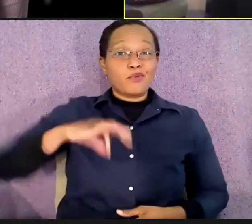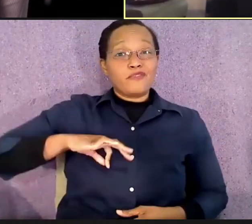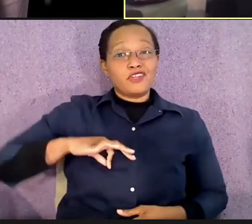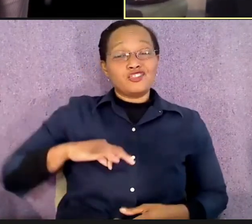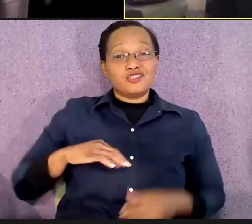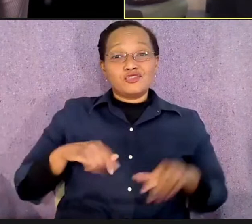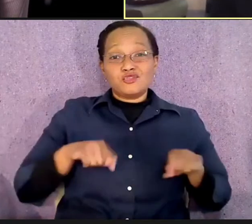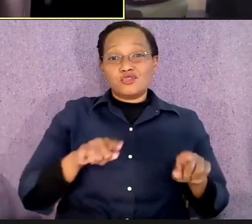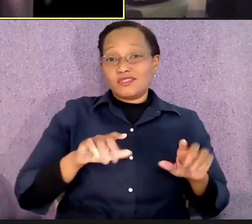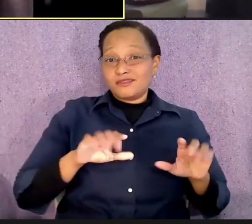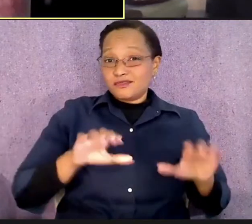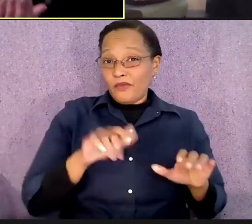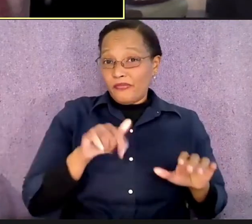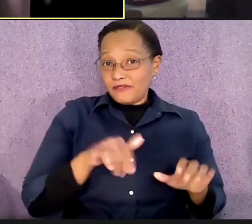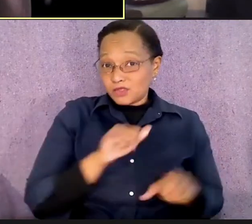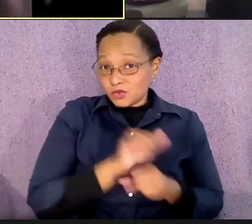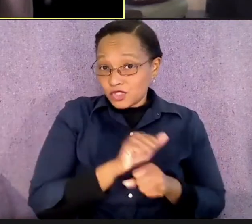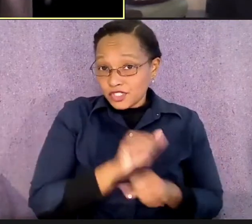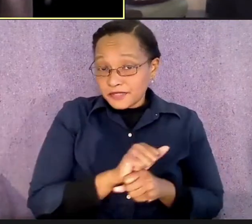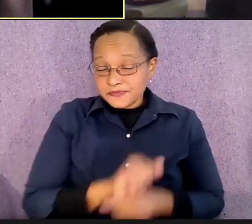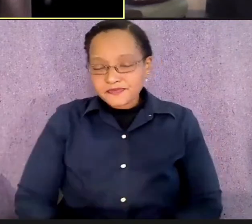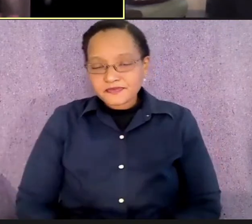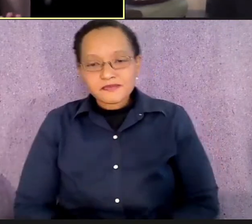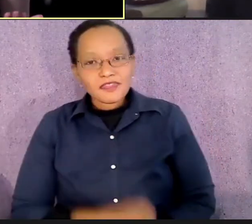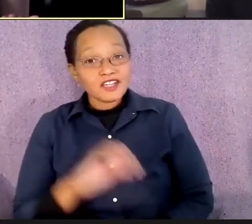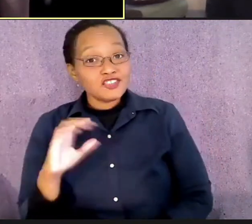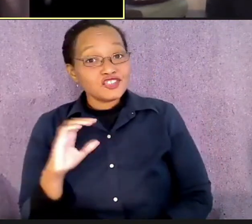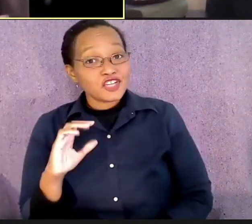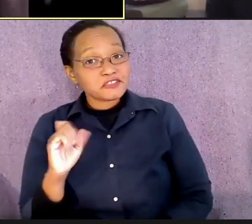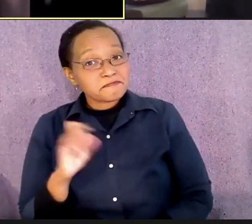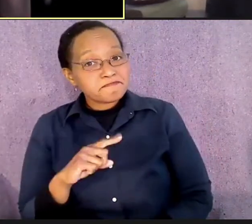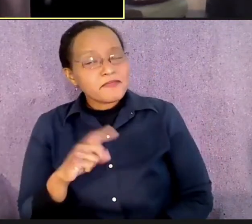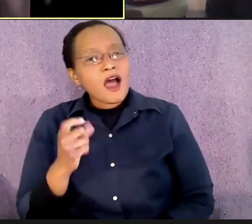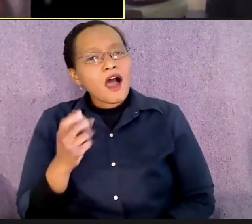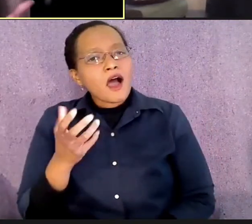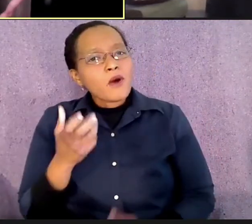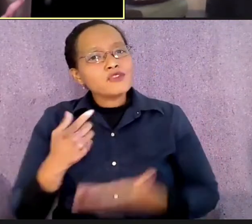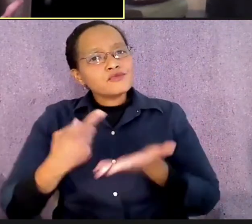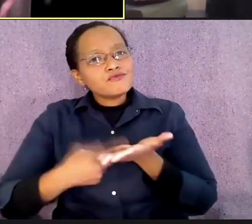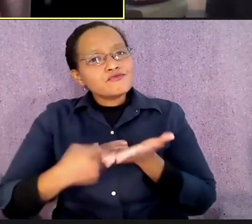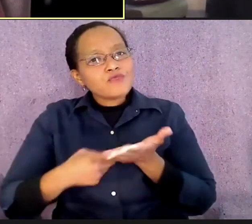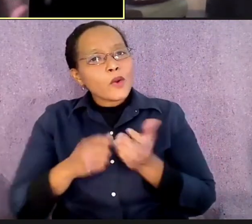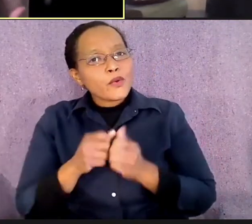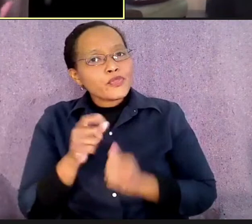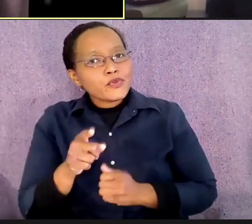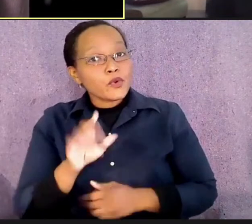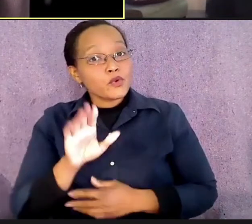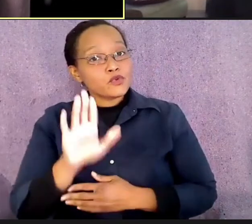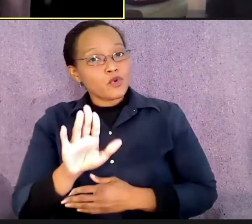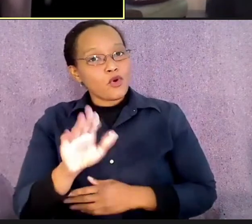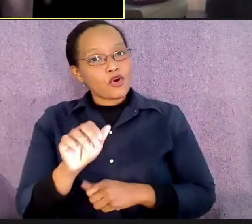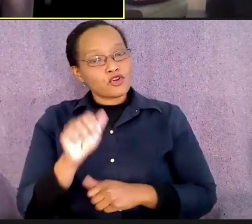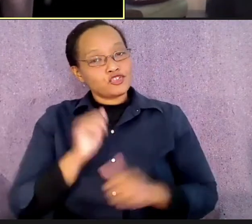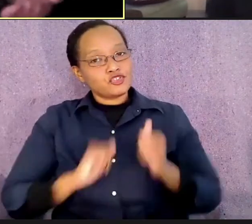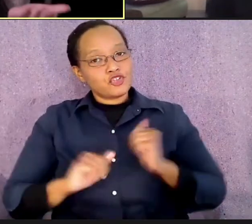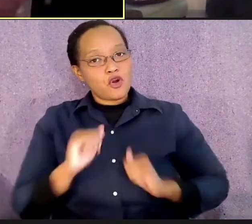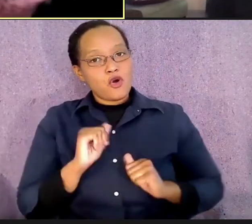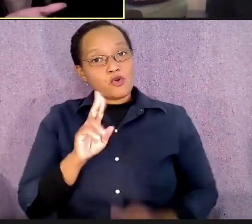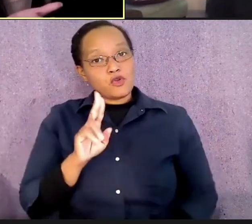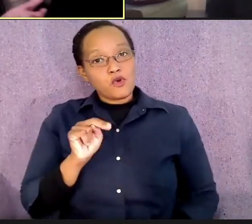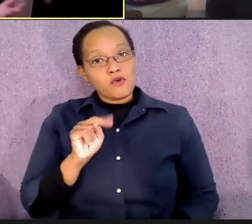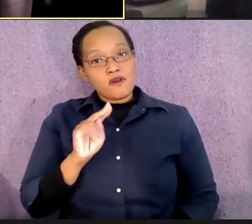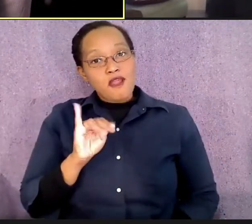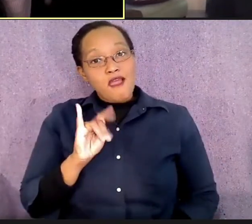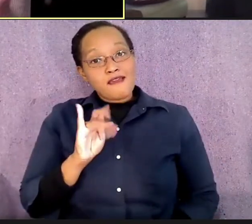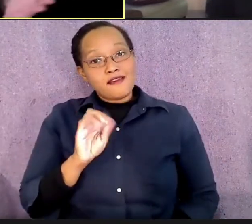work. Yeah, and one of the reasons why I also wanted to talk to you too, especially with your show United Shades. I'm a